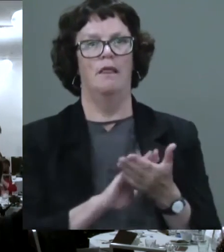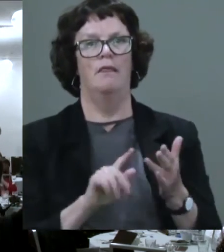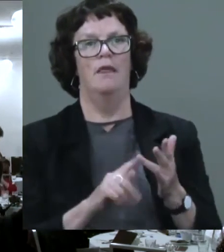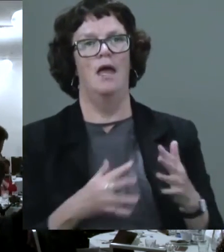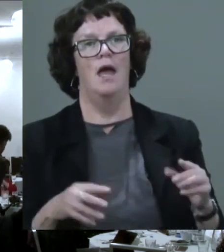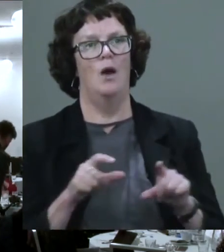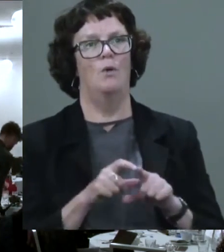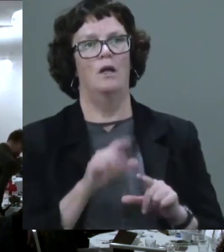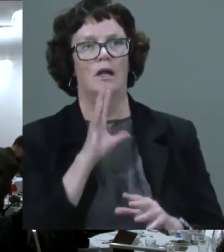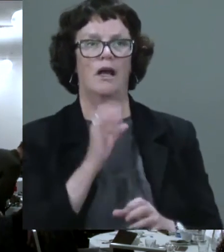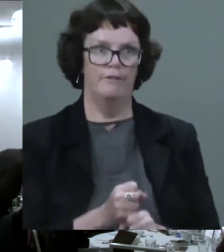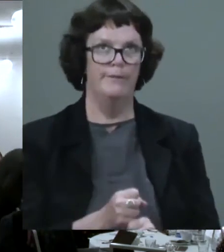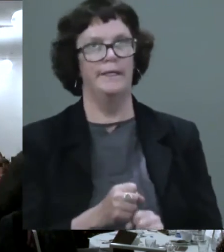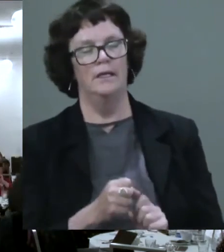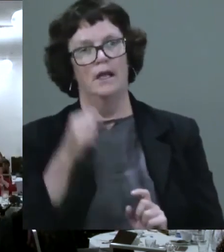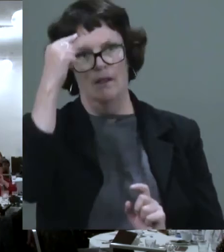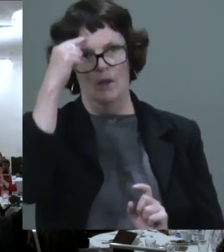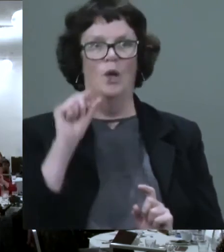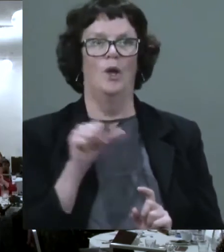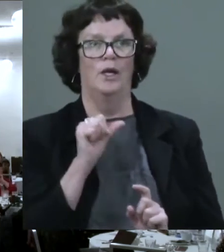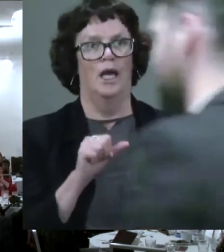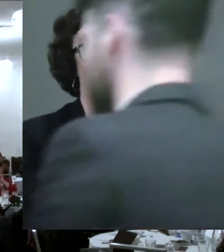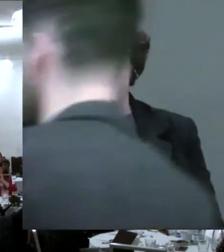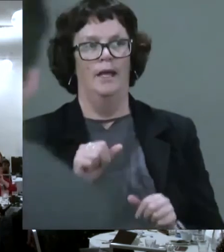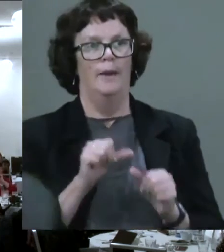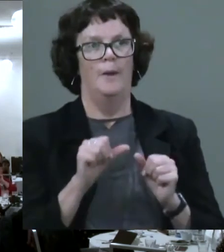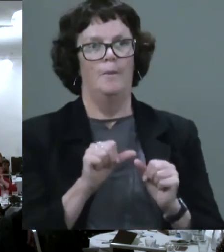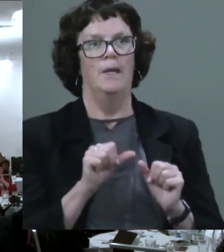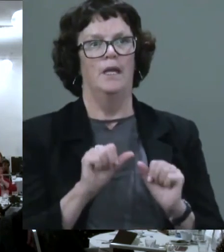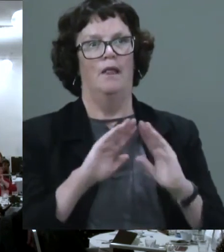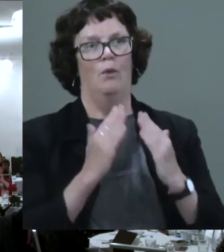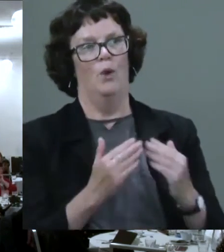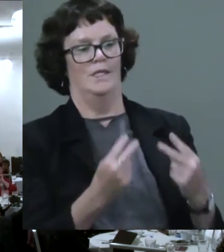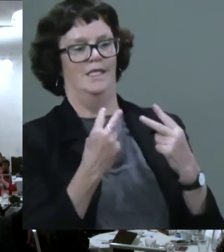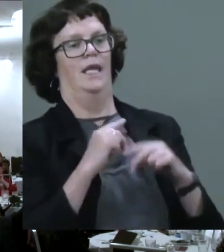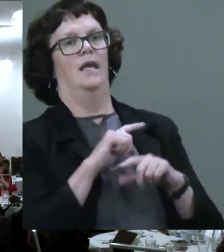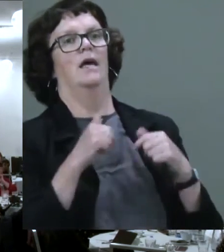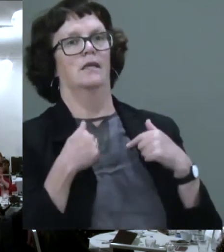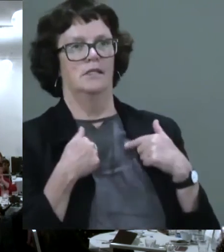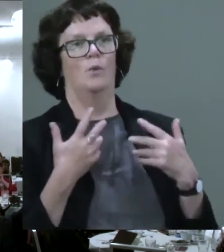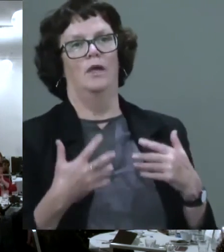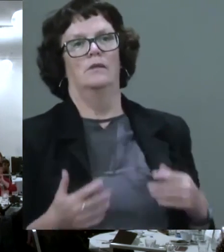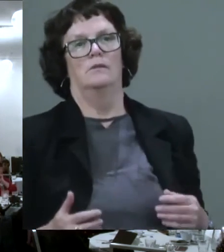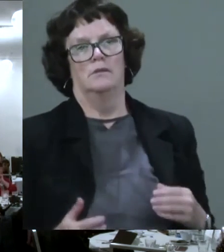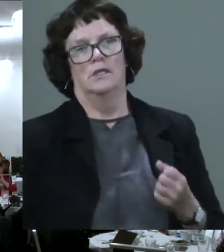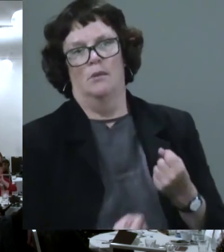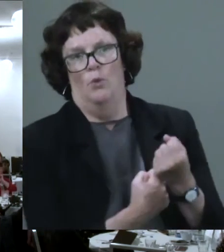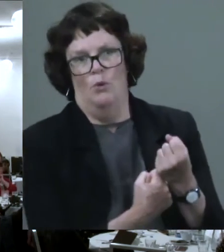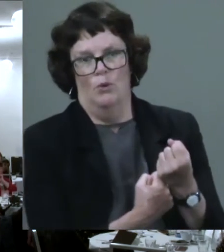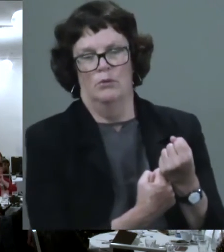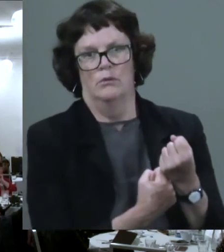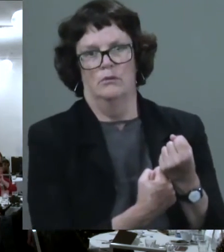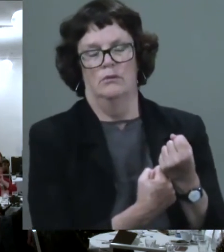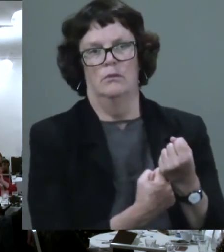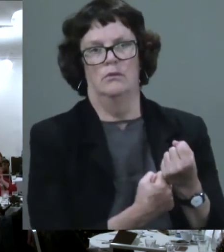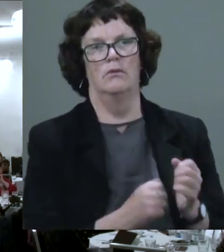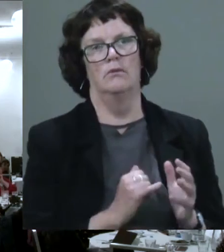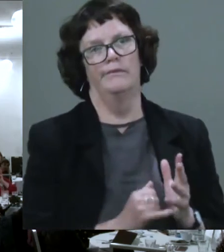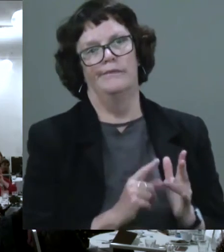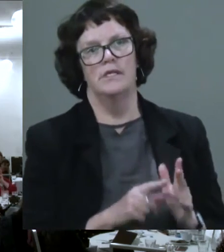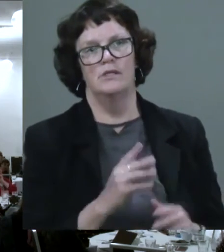to be seen to be on board than to be against it. So the upshot of the